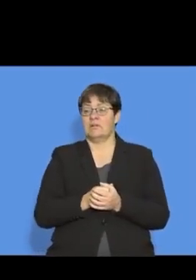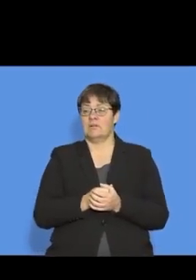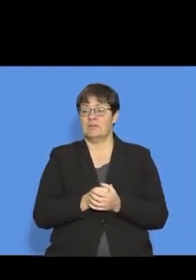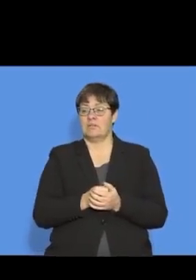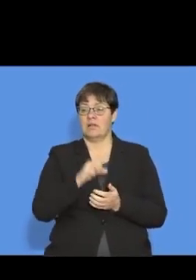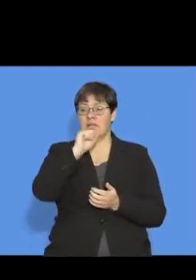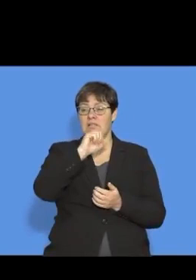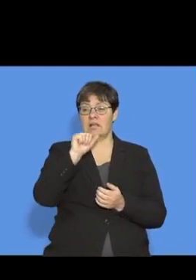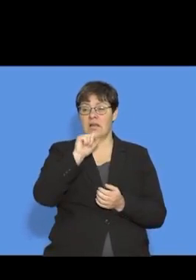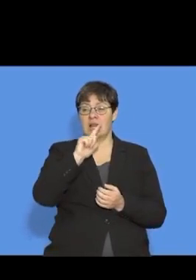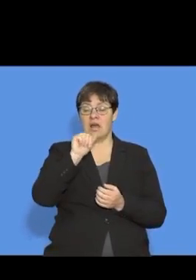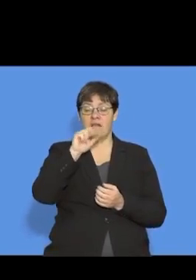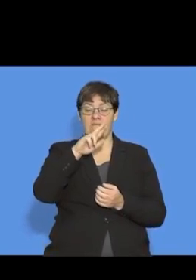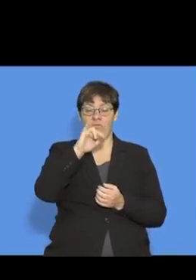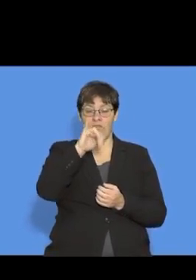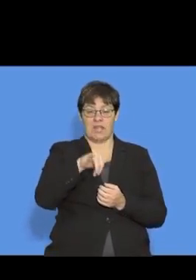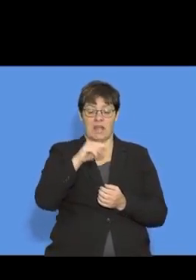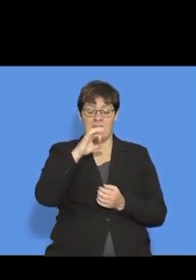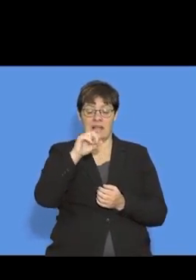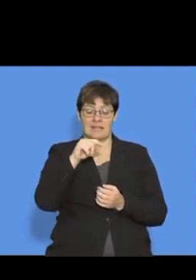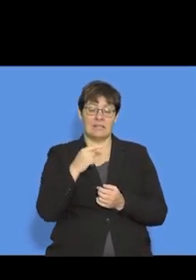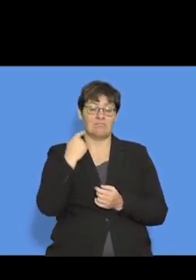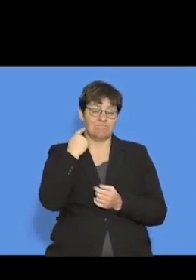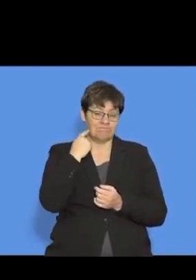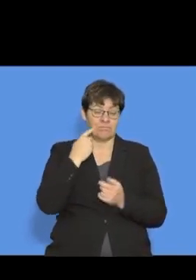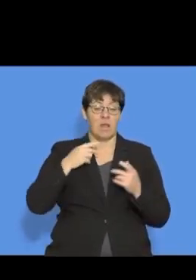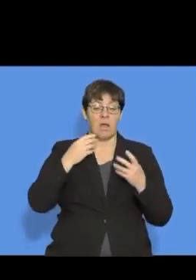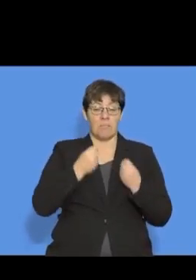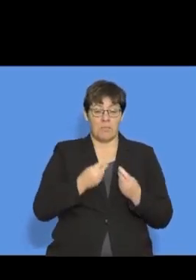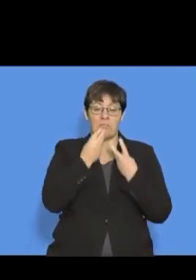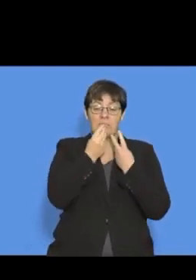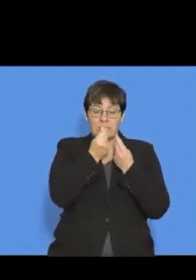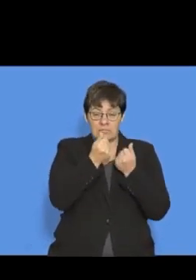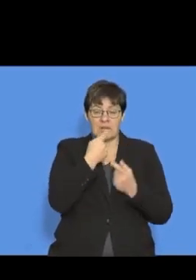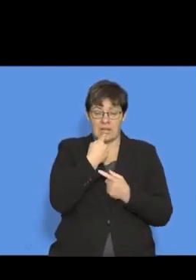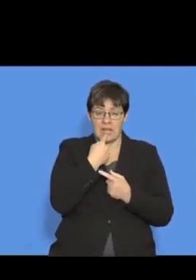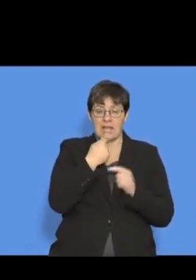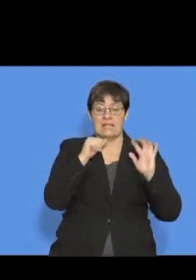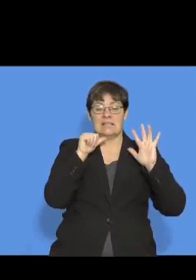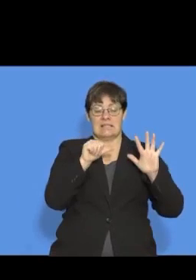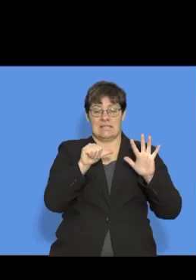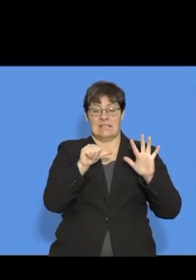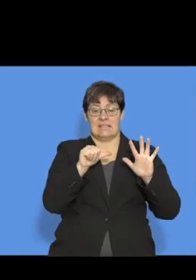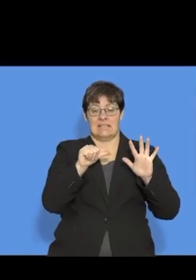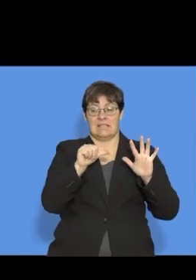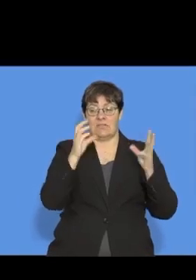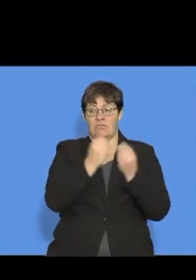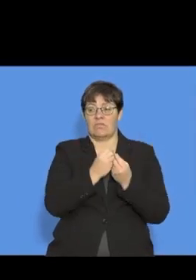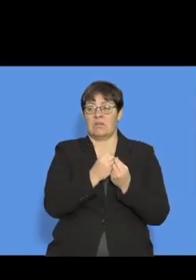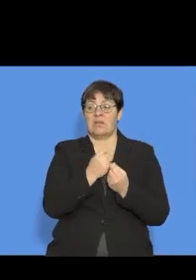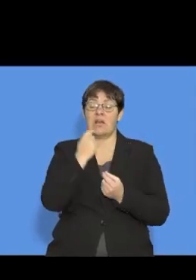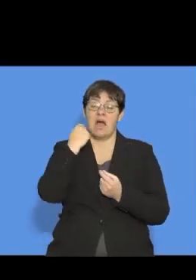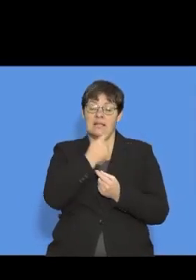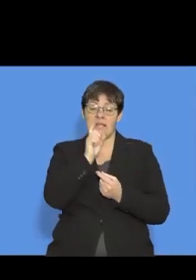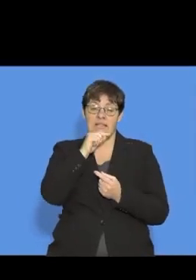saliva is produced by the salivary glands, and these are present in the body, and there are 6 pairs of salivary glands